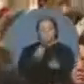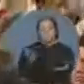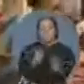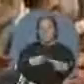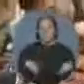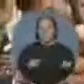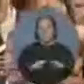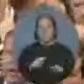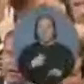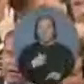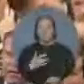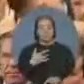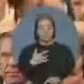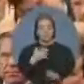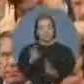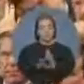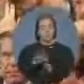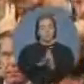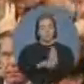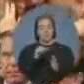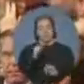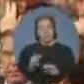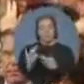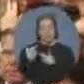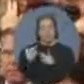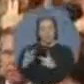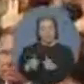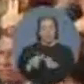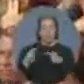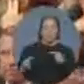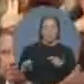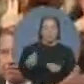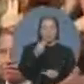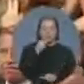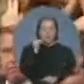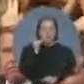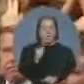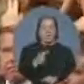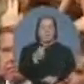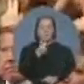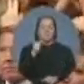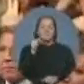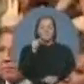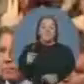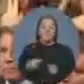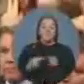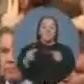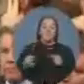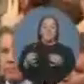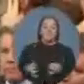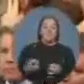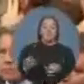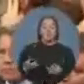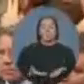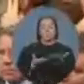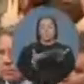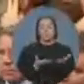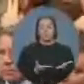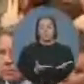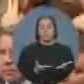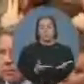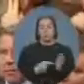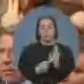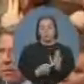party. Last night, the official opposition tabled a motion at Health Committee which begins a several-week study on